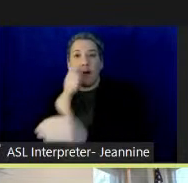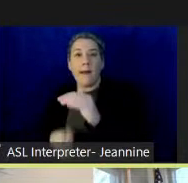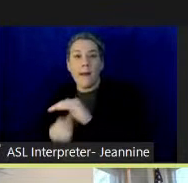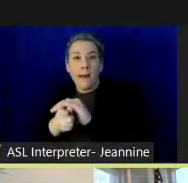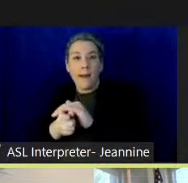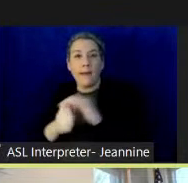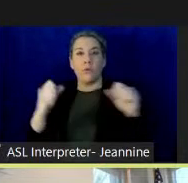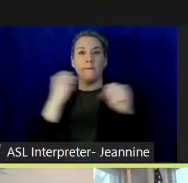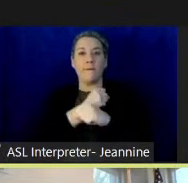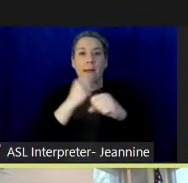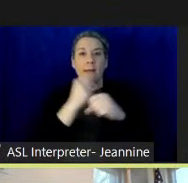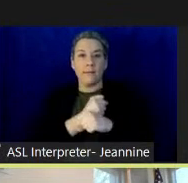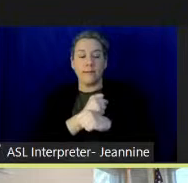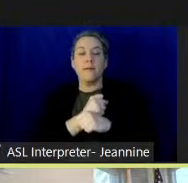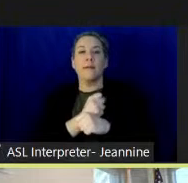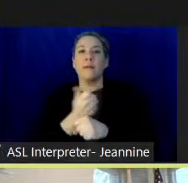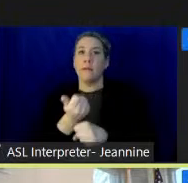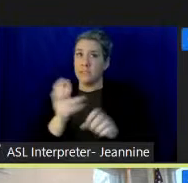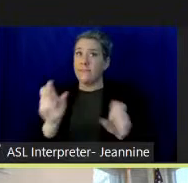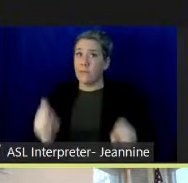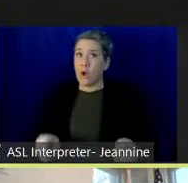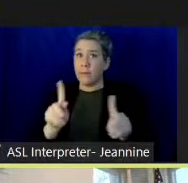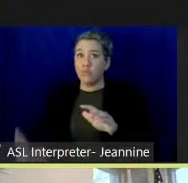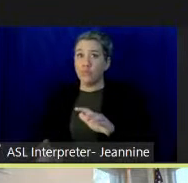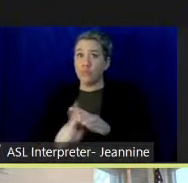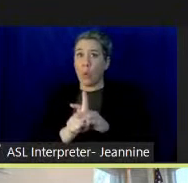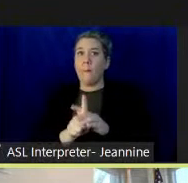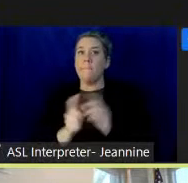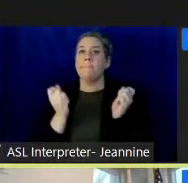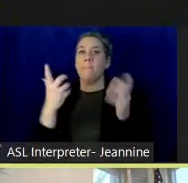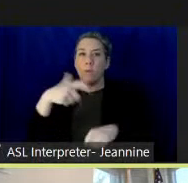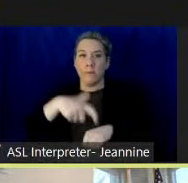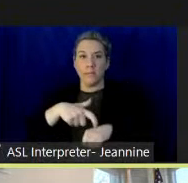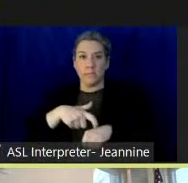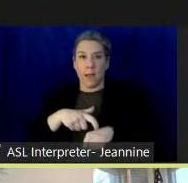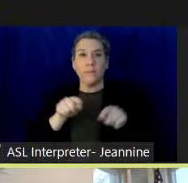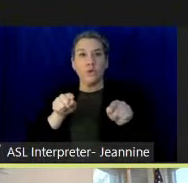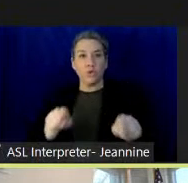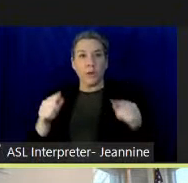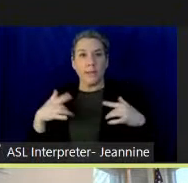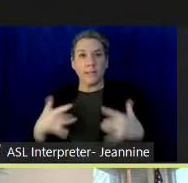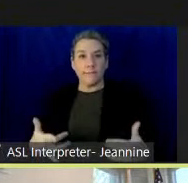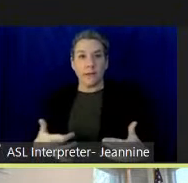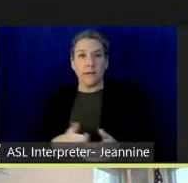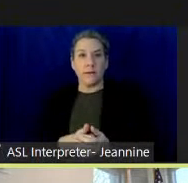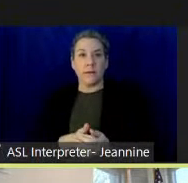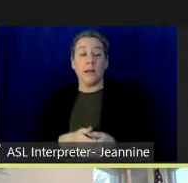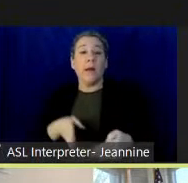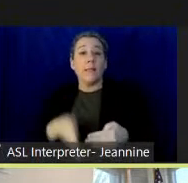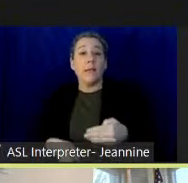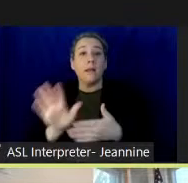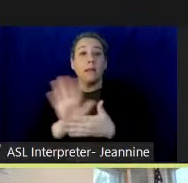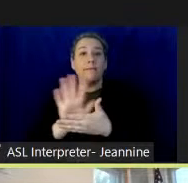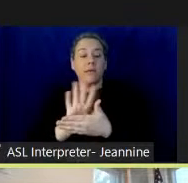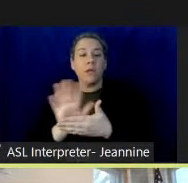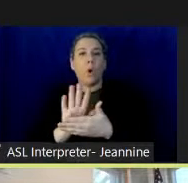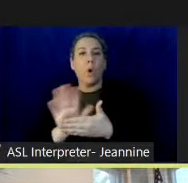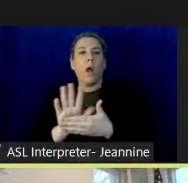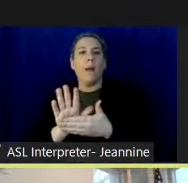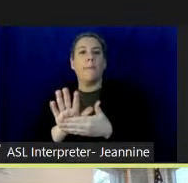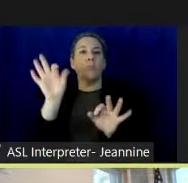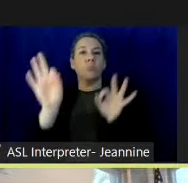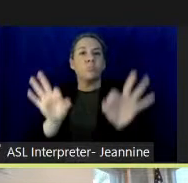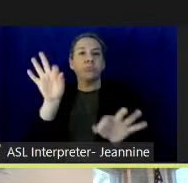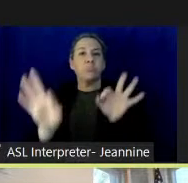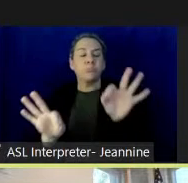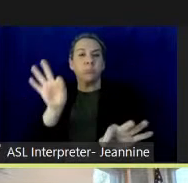because several of those opportunities present themselves multiple times in this event. At the end of the video, we'll just give out some pointers and some tips and